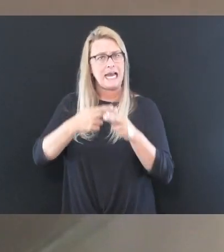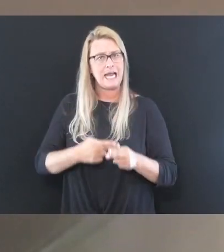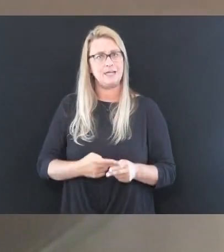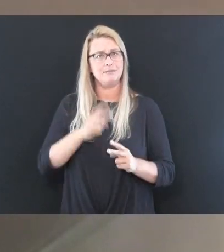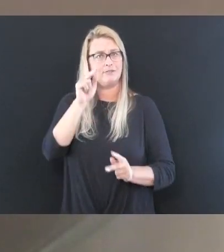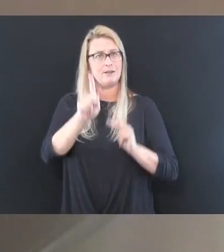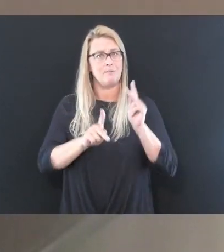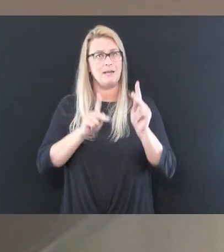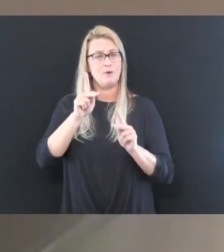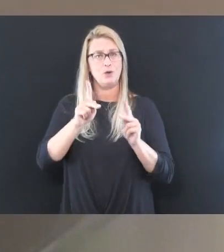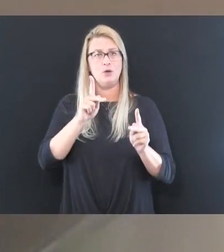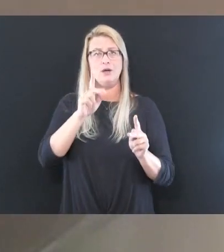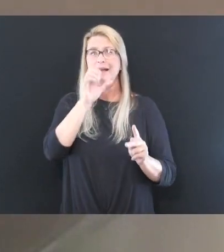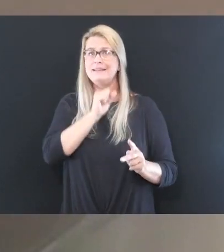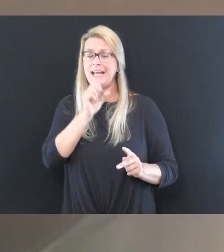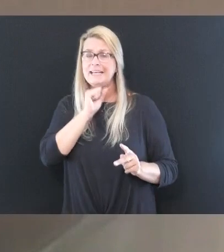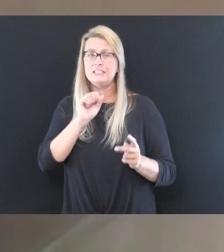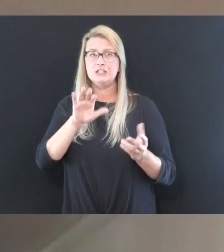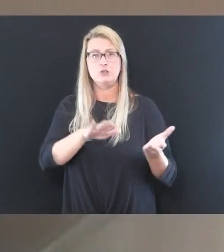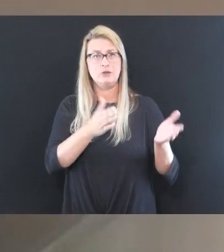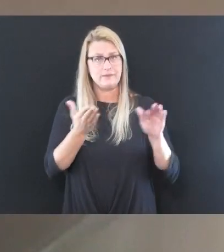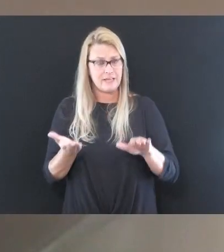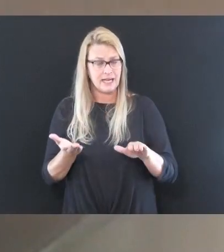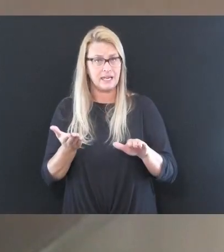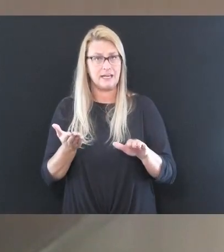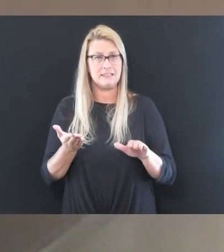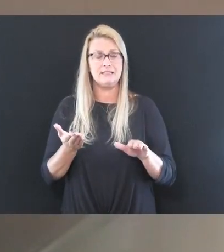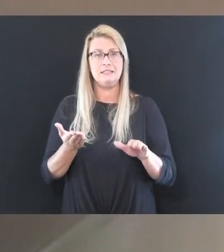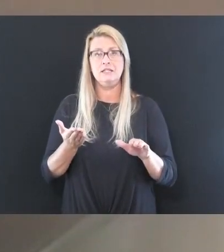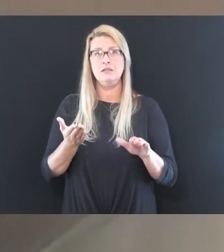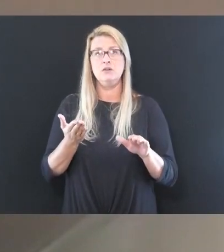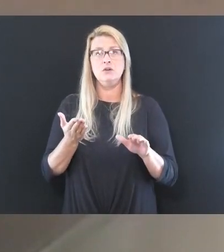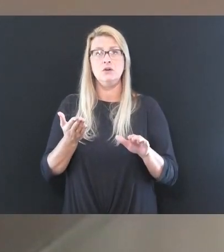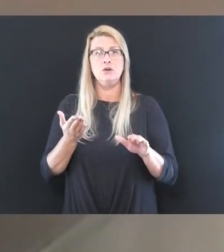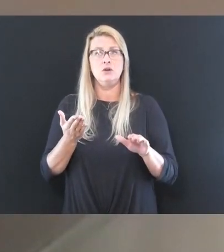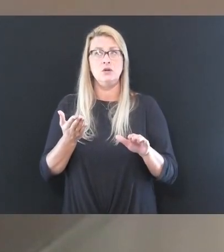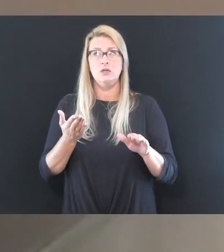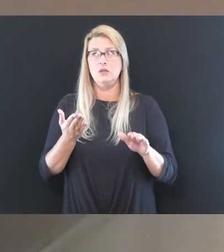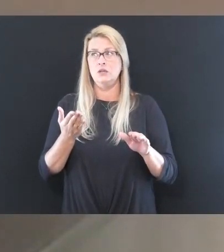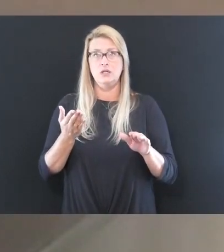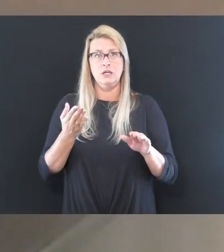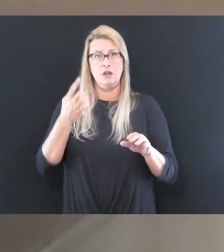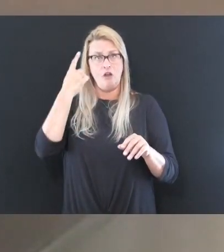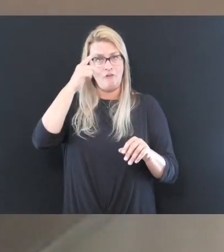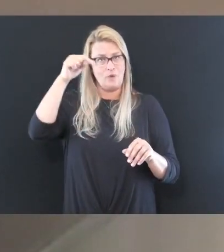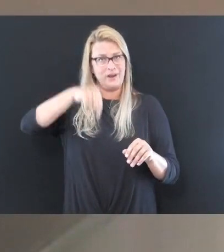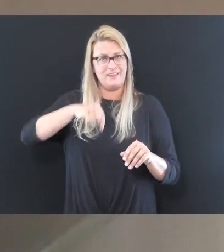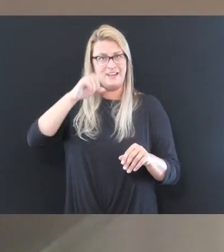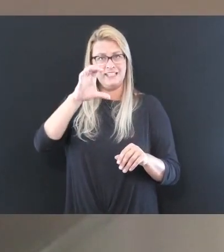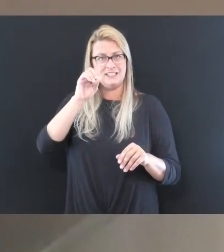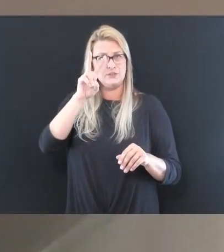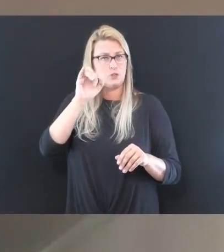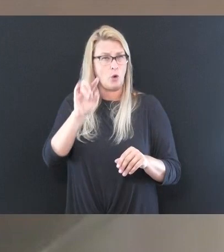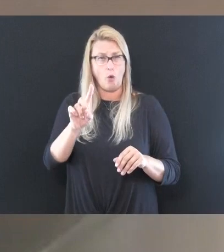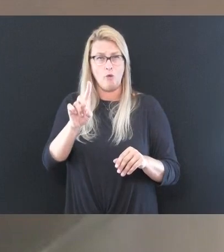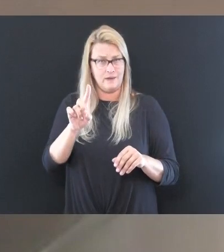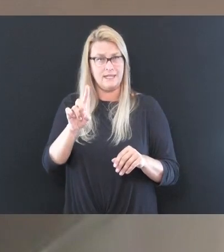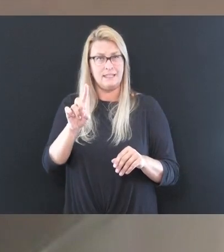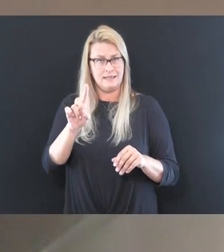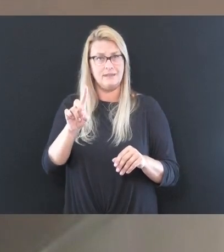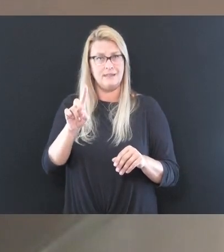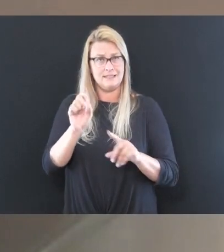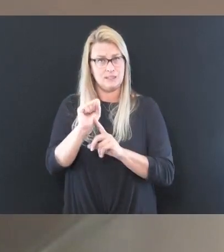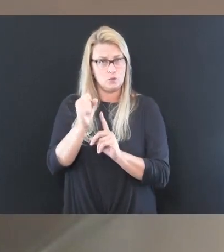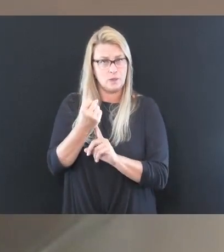and the ages of people and where they've died for the COVID-19 pandemic. And